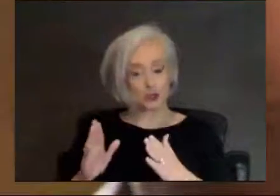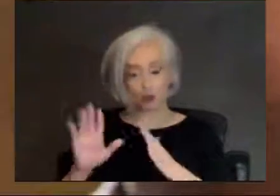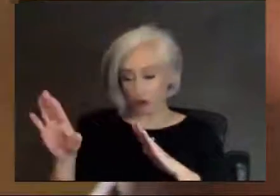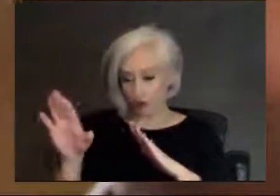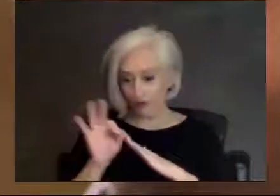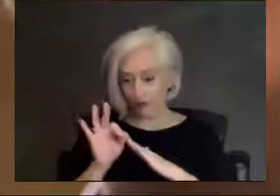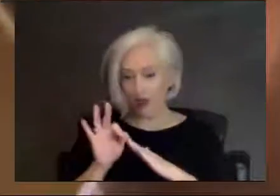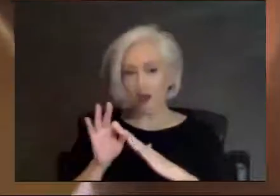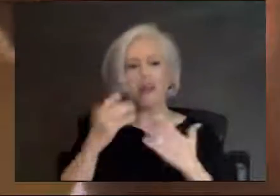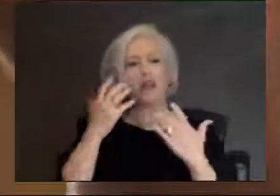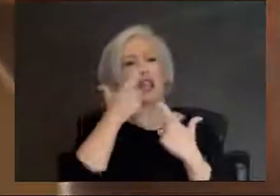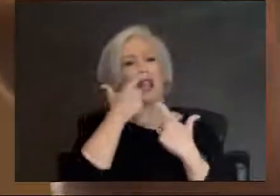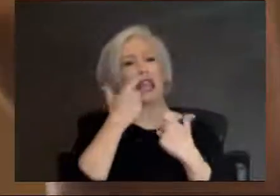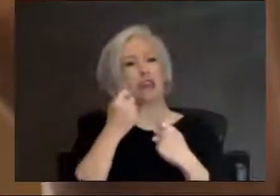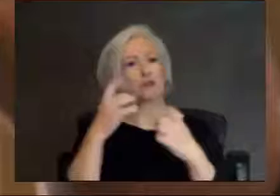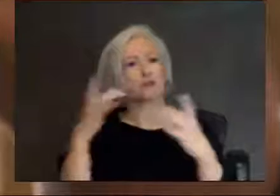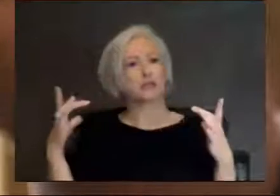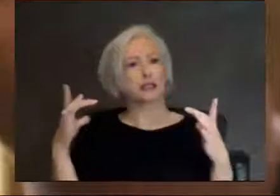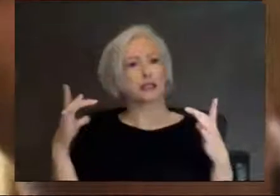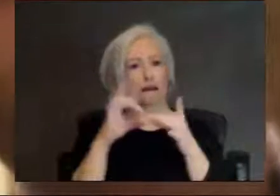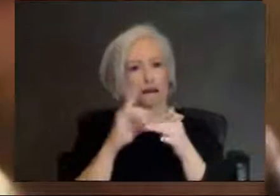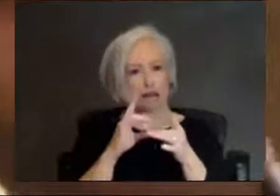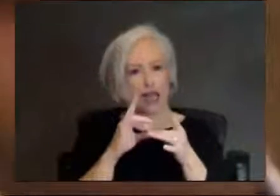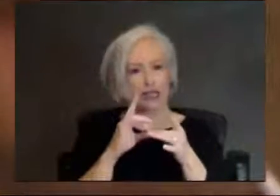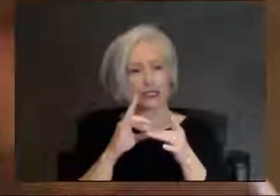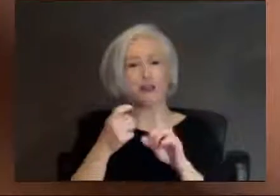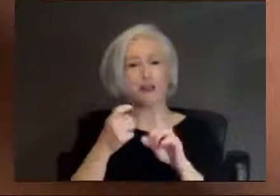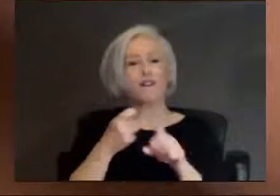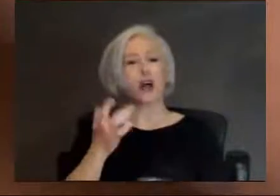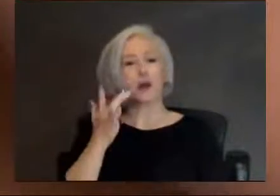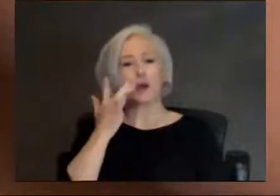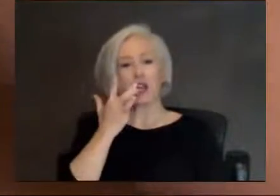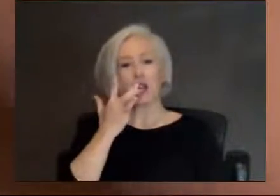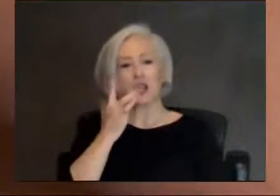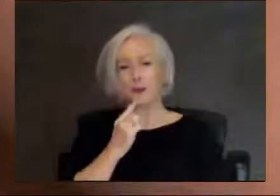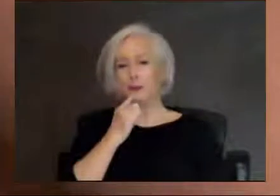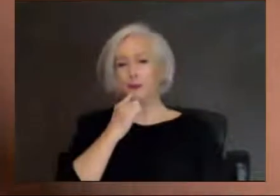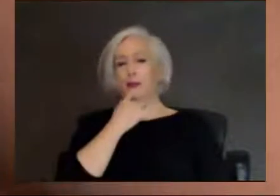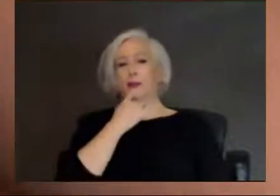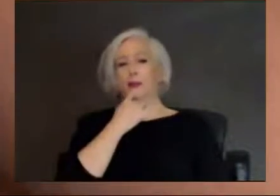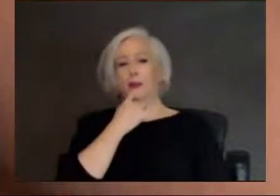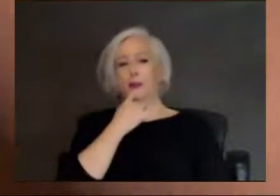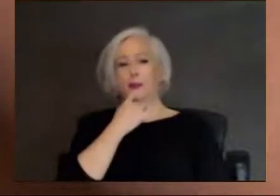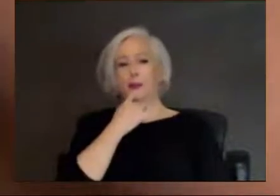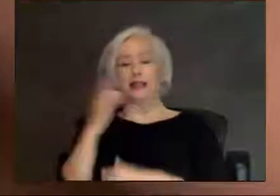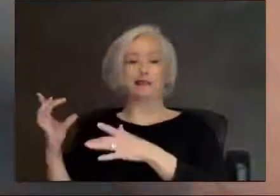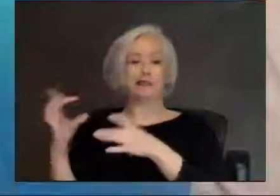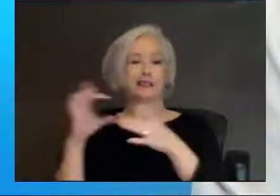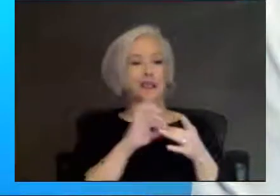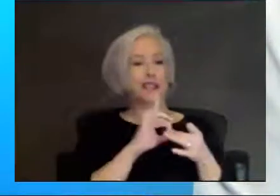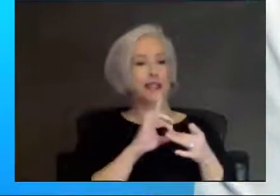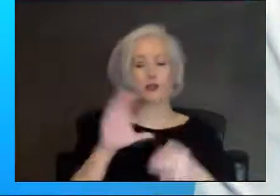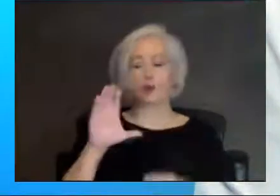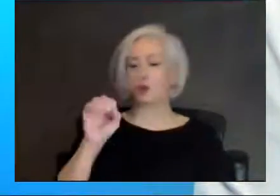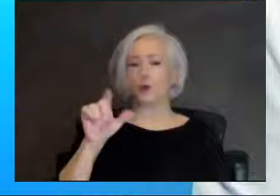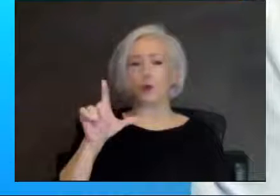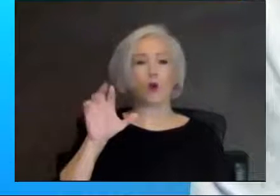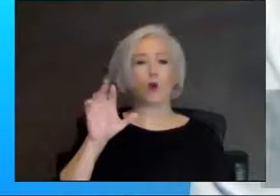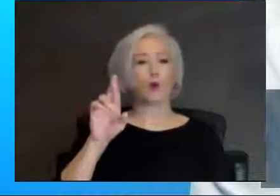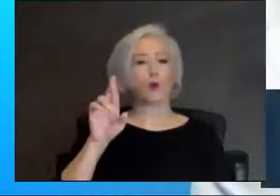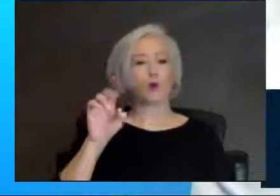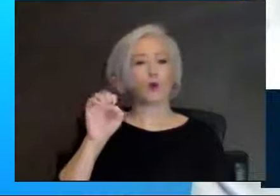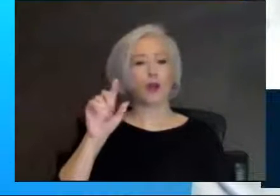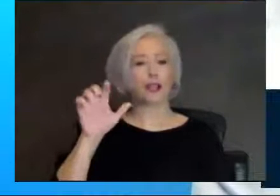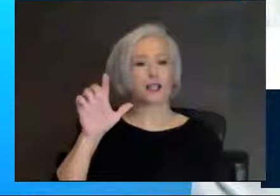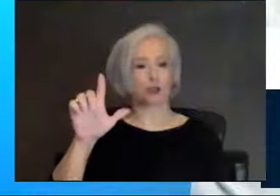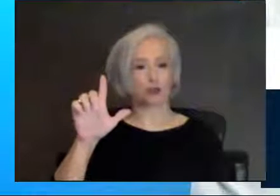bitter taste receptors on your tongue and colorectal cancer. Good morning. I'm Dr. Roy Jensen, Vice